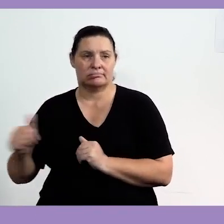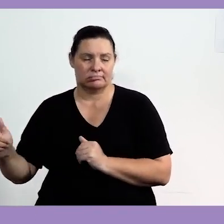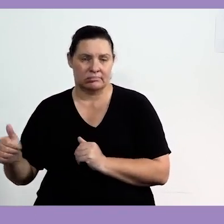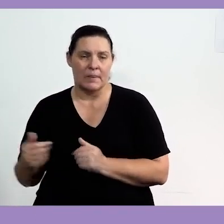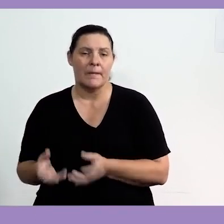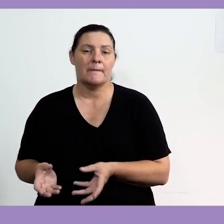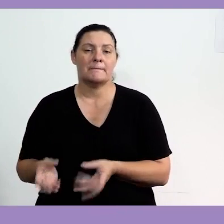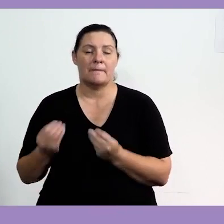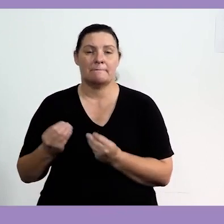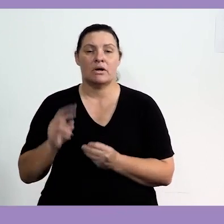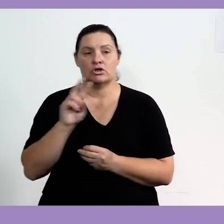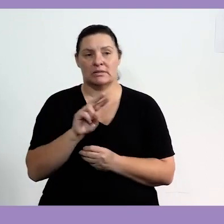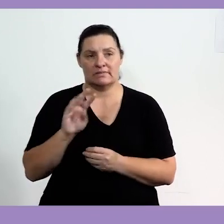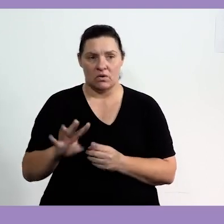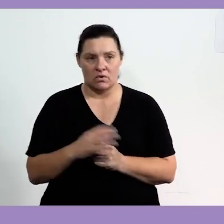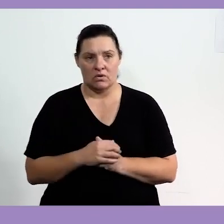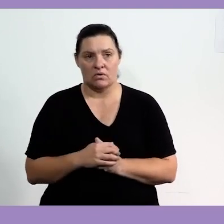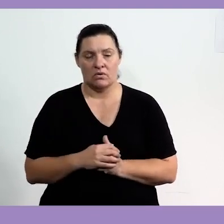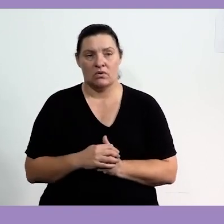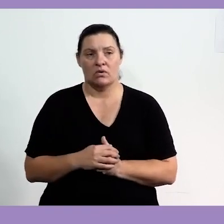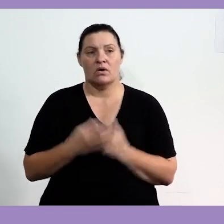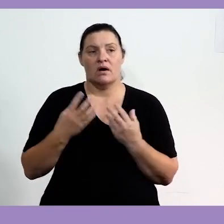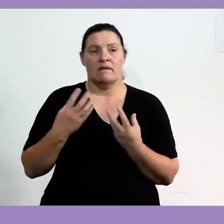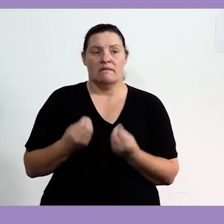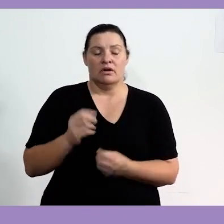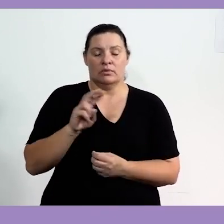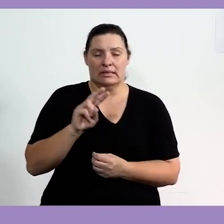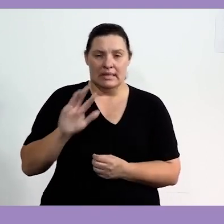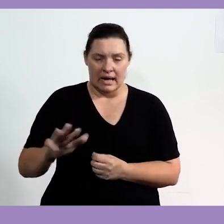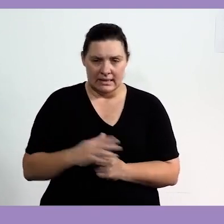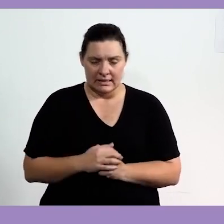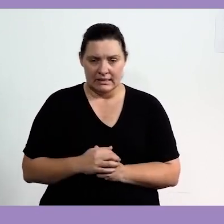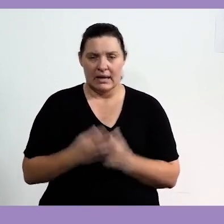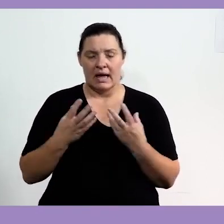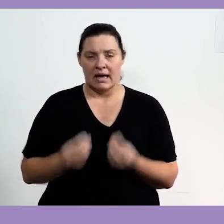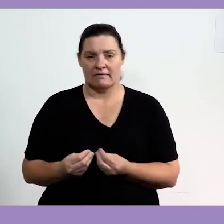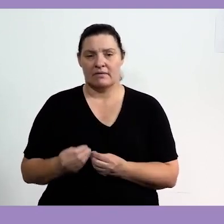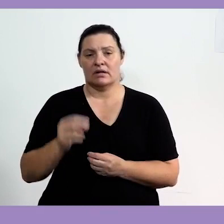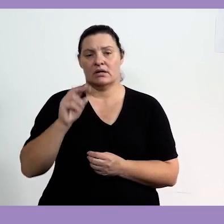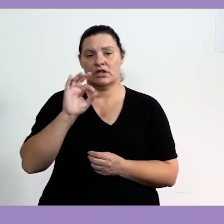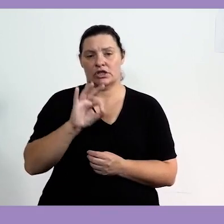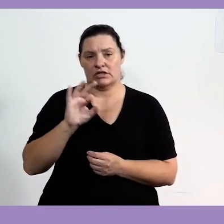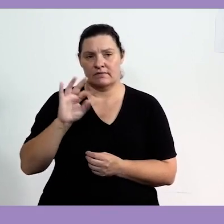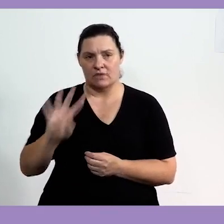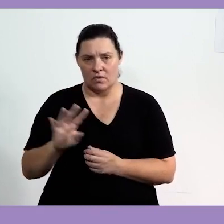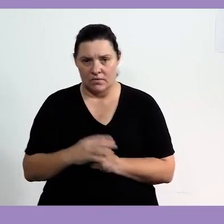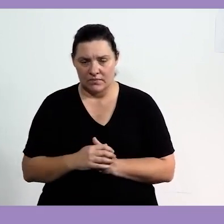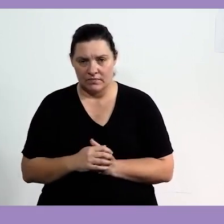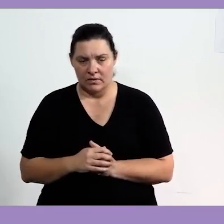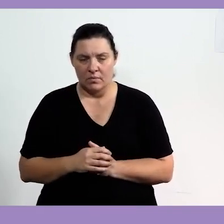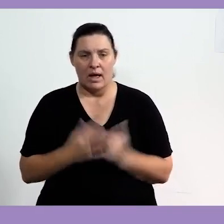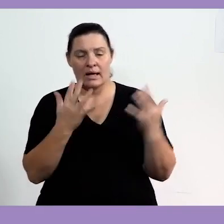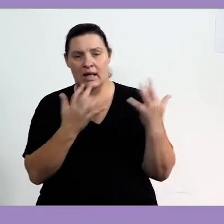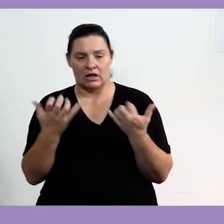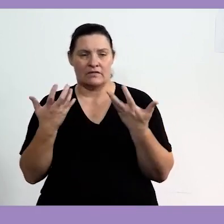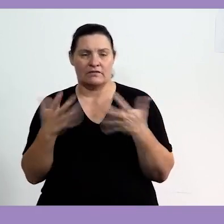continue this pattern, we are going to have our 24. Then we are going to have our 29. And we are going to have our 34. We